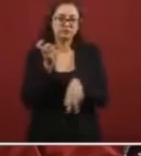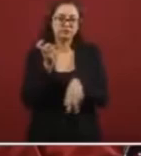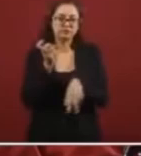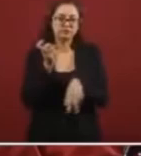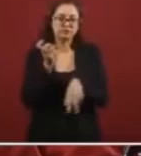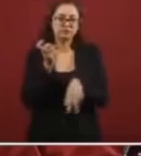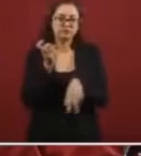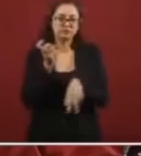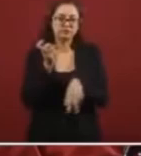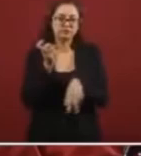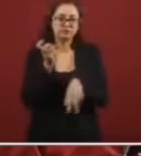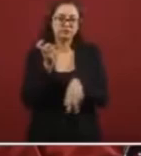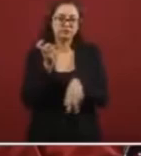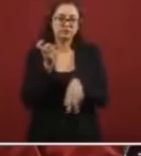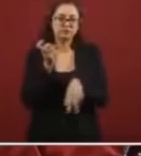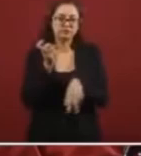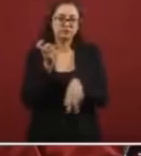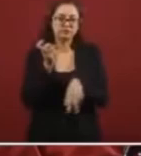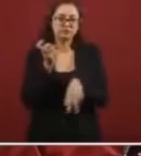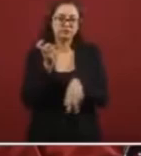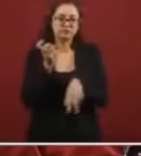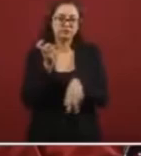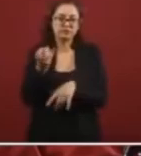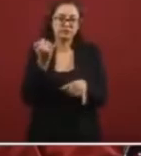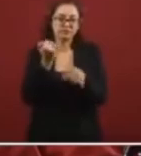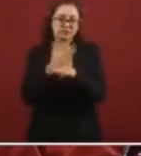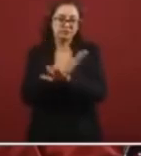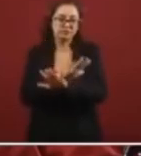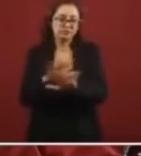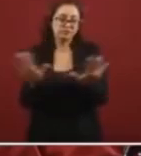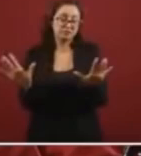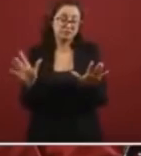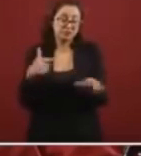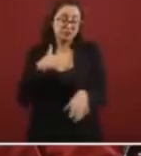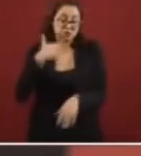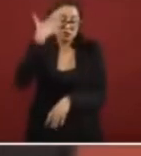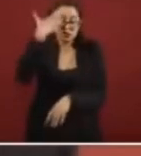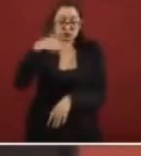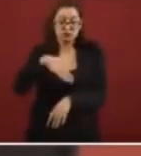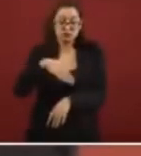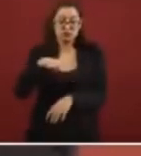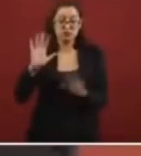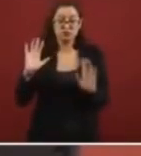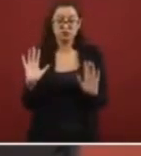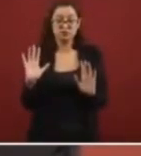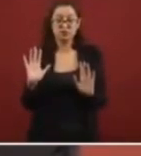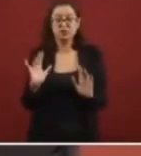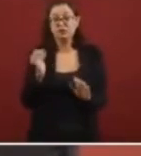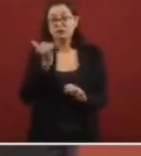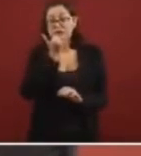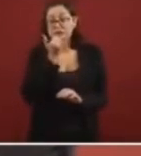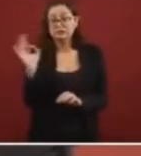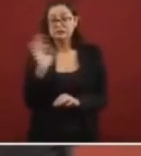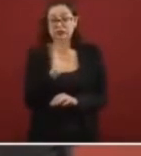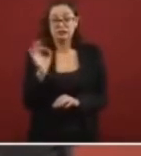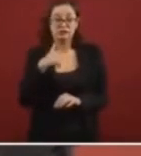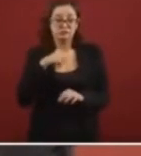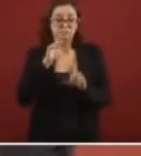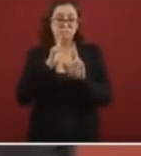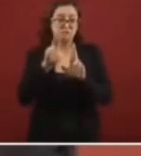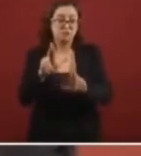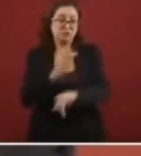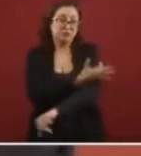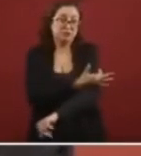to the information that I was given. Si estoy tardándome en la respuesta, es porque